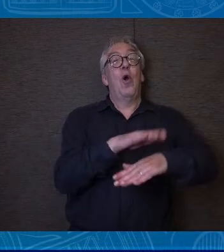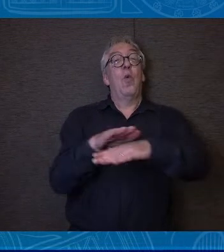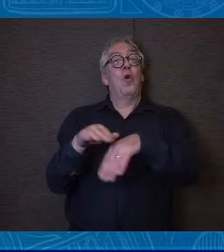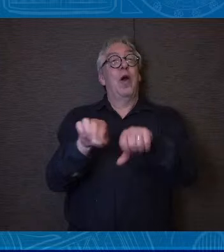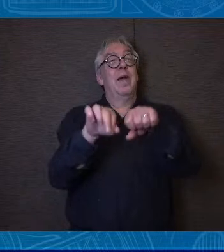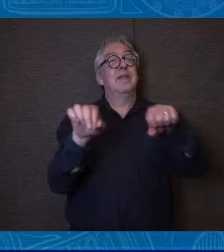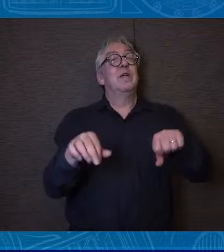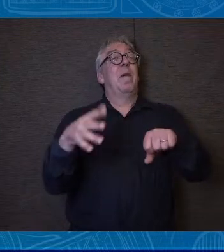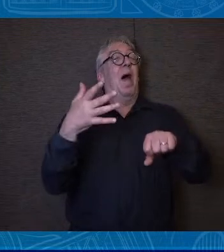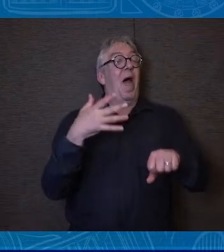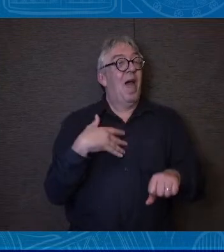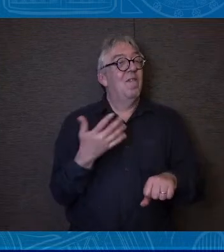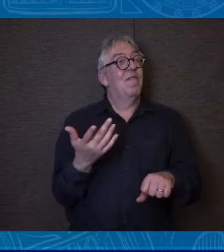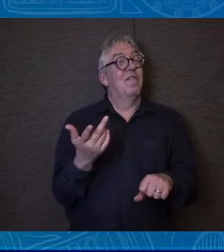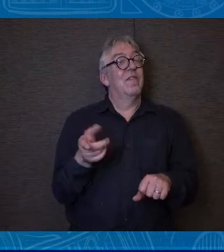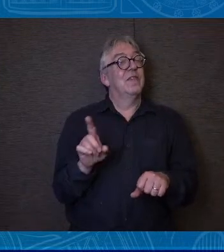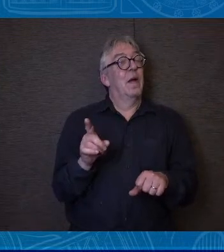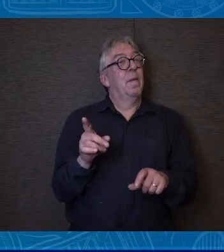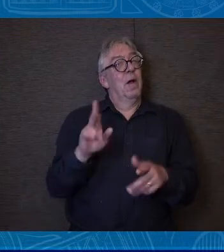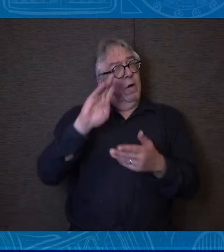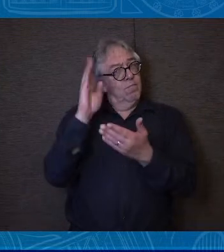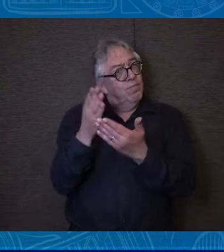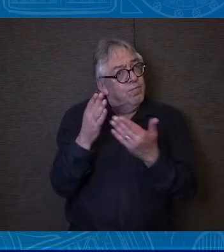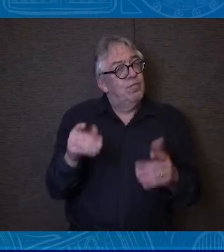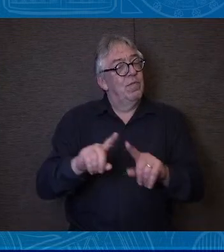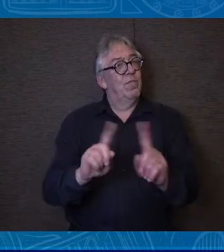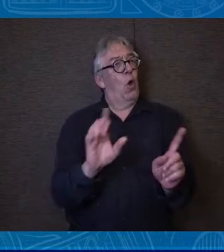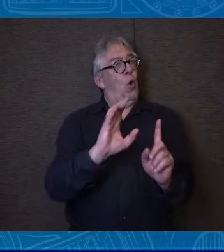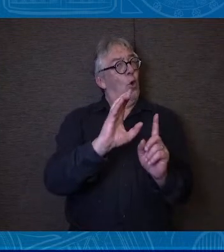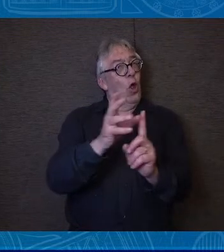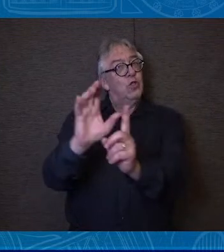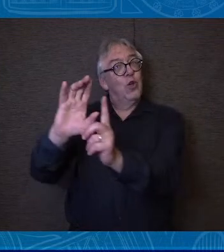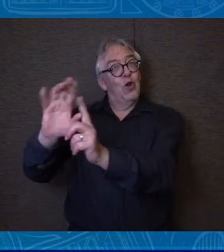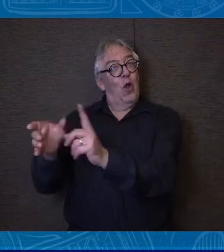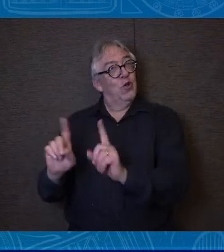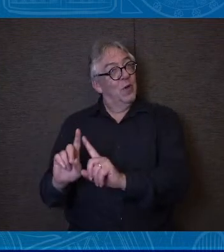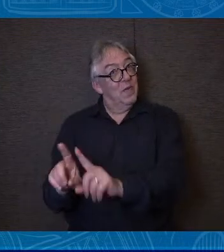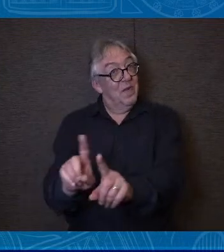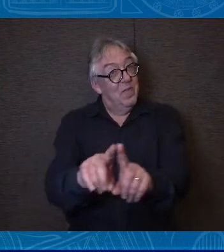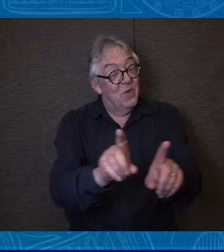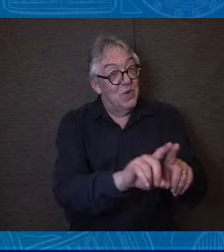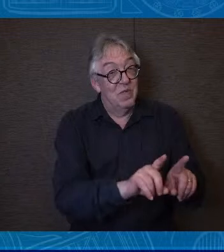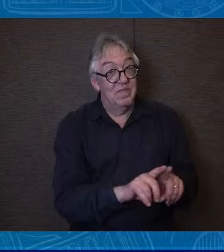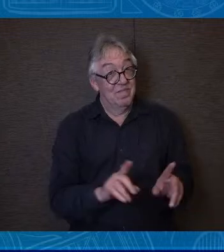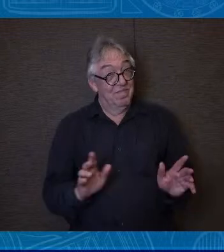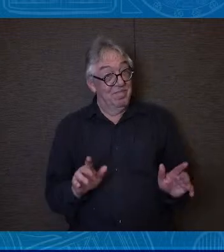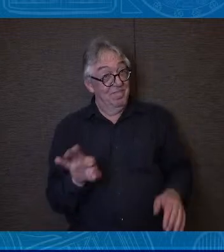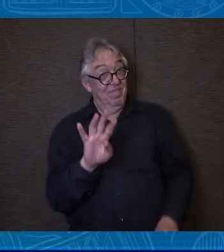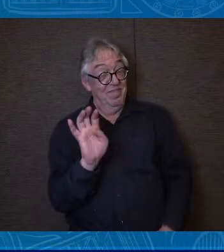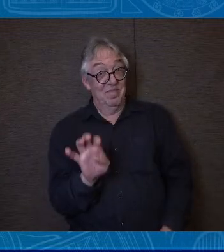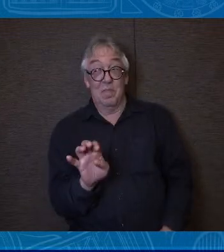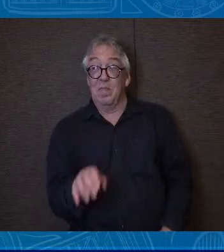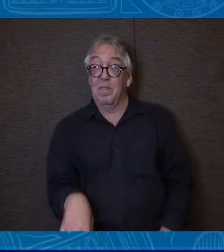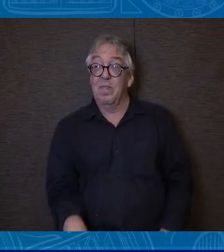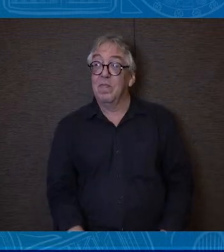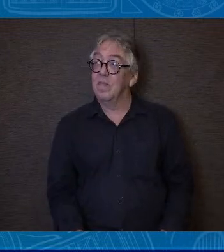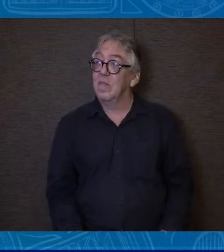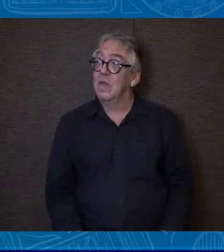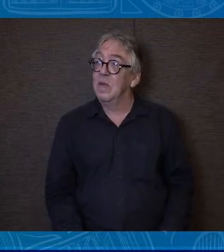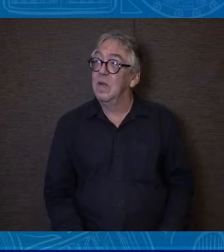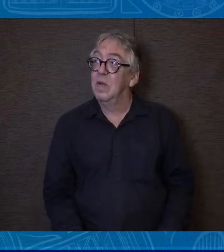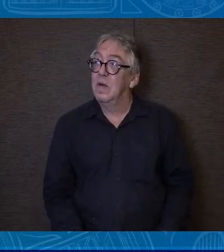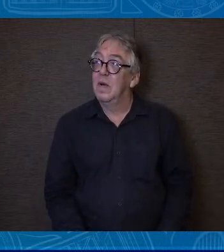our messaging and outreach to be respectful of these beliefs? Because we all know that every community have diverse